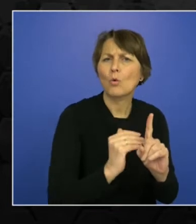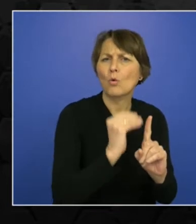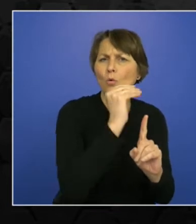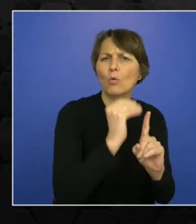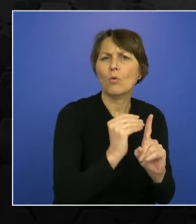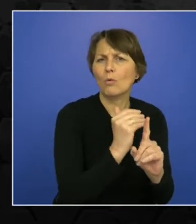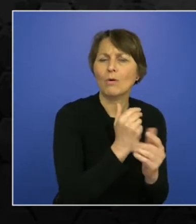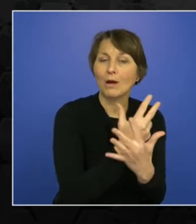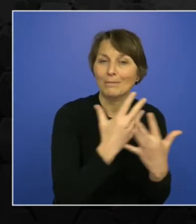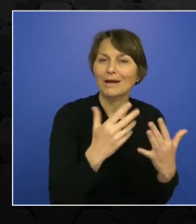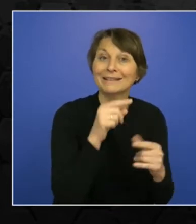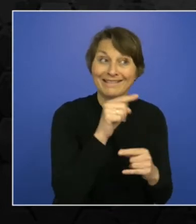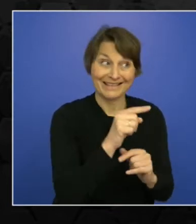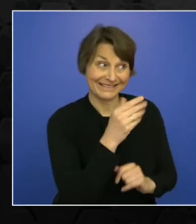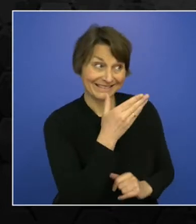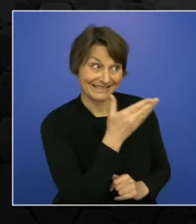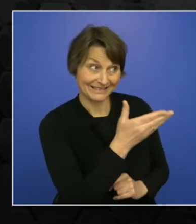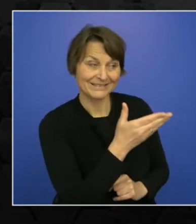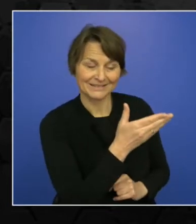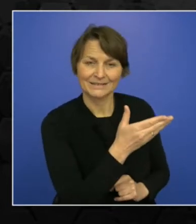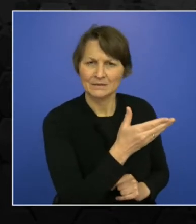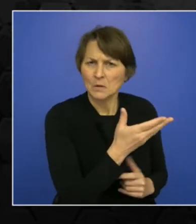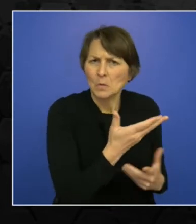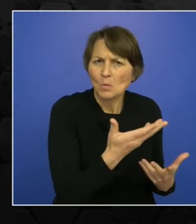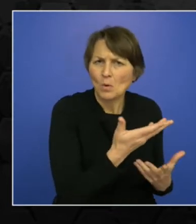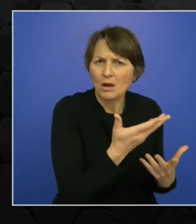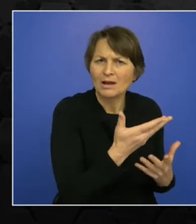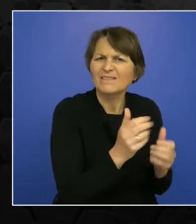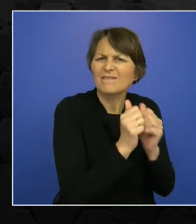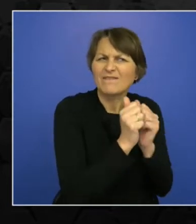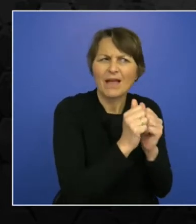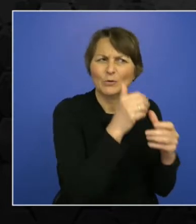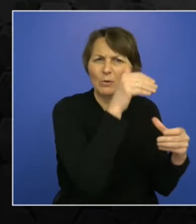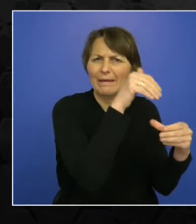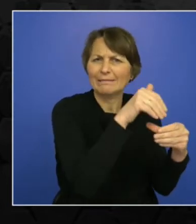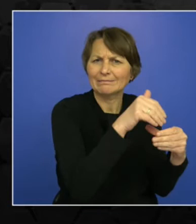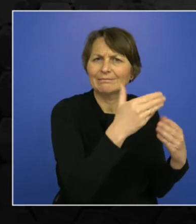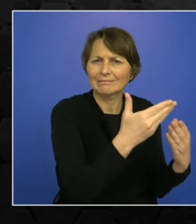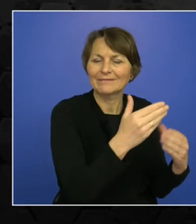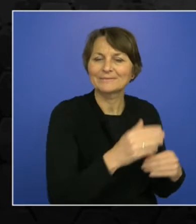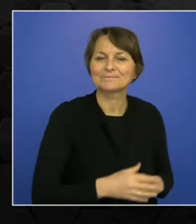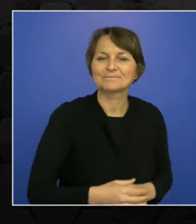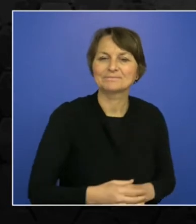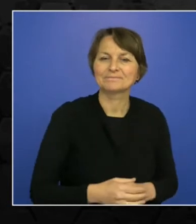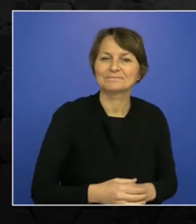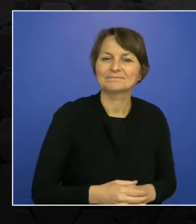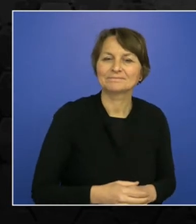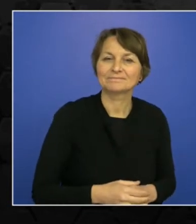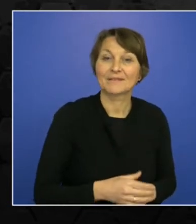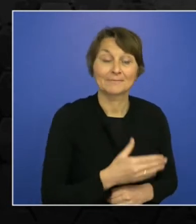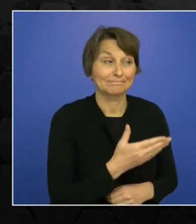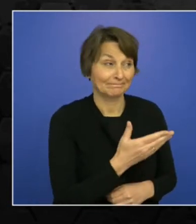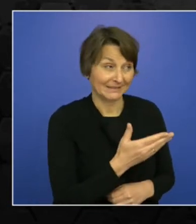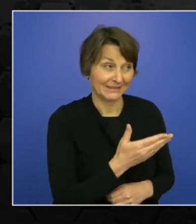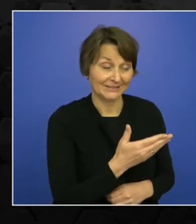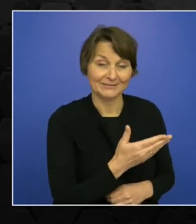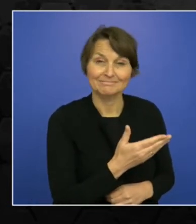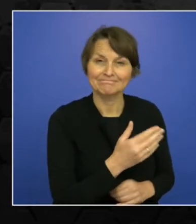the collection, that sentiment, what is the value of it. And I use proper the function, which helped me